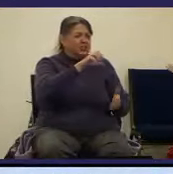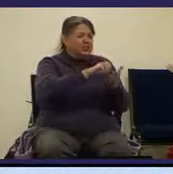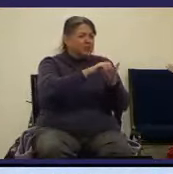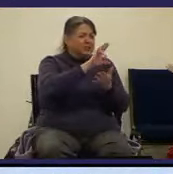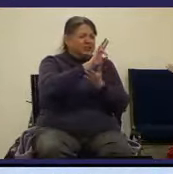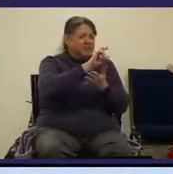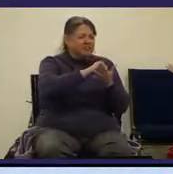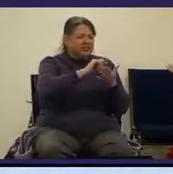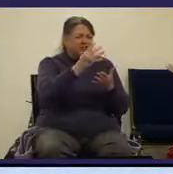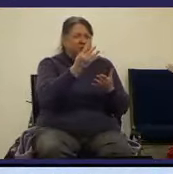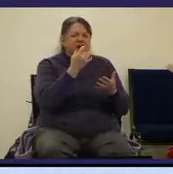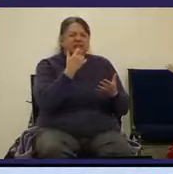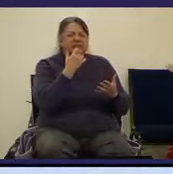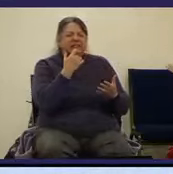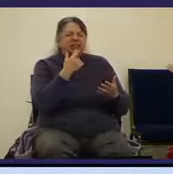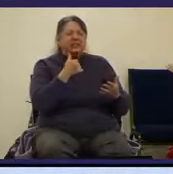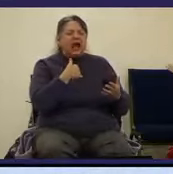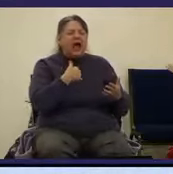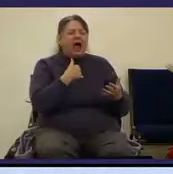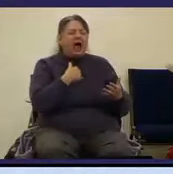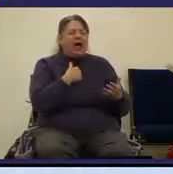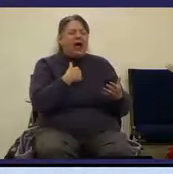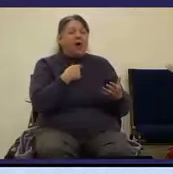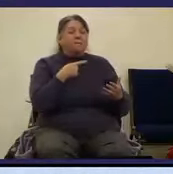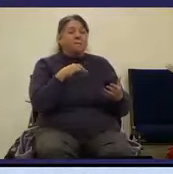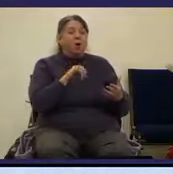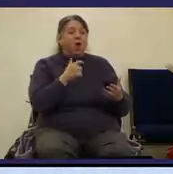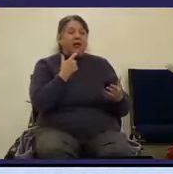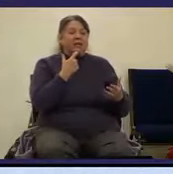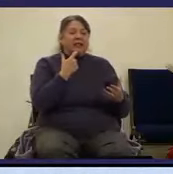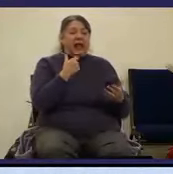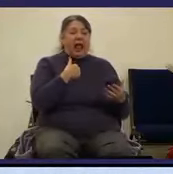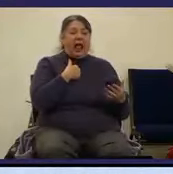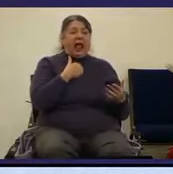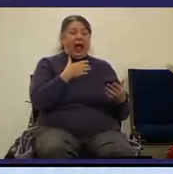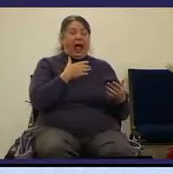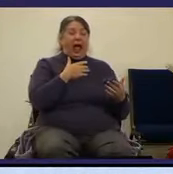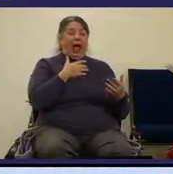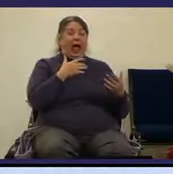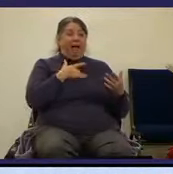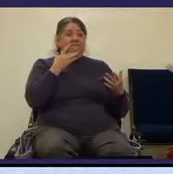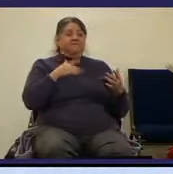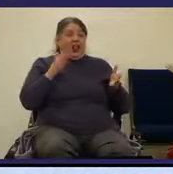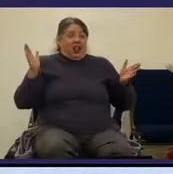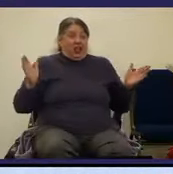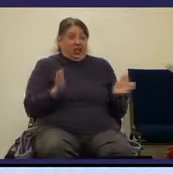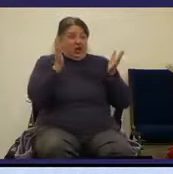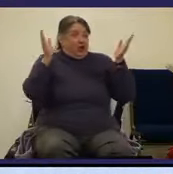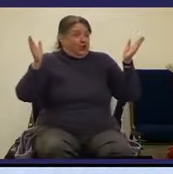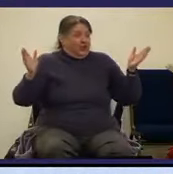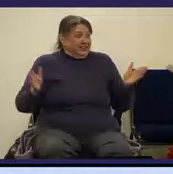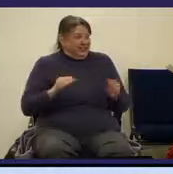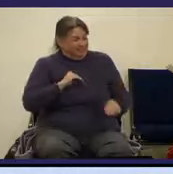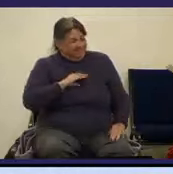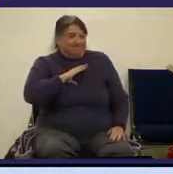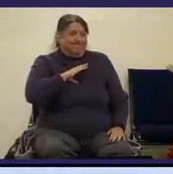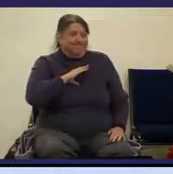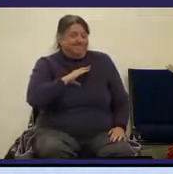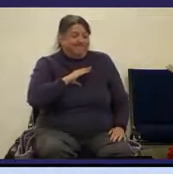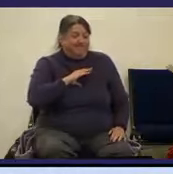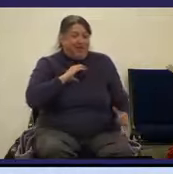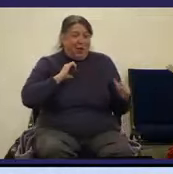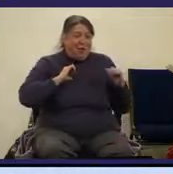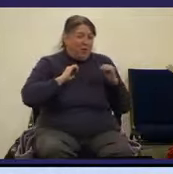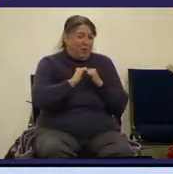on the screen. It says, I am greatly, this is Paul, I am greatly encouraged in all